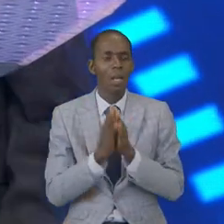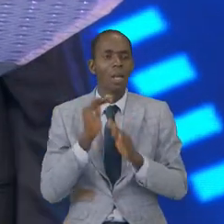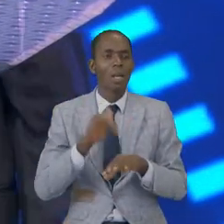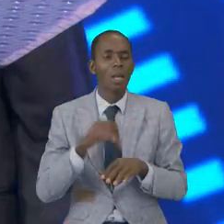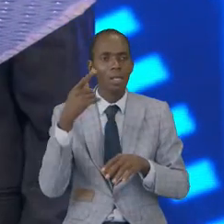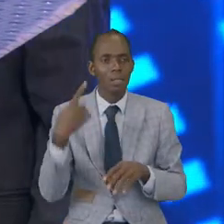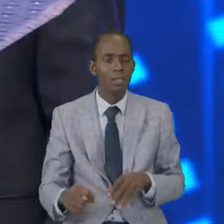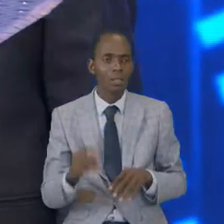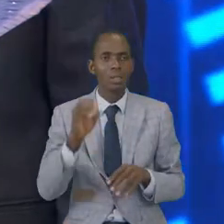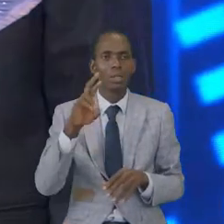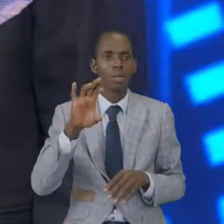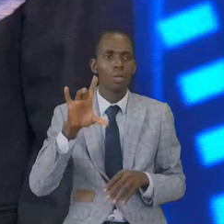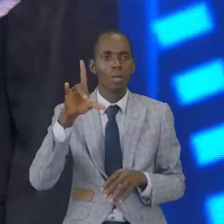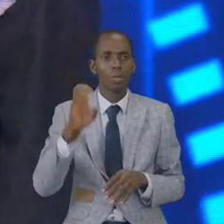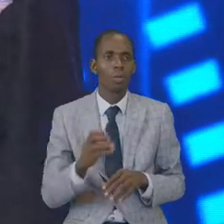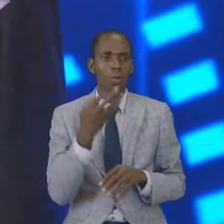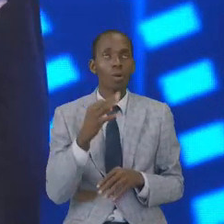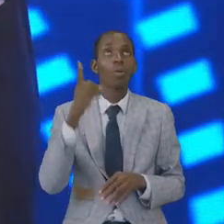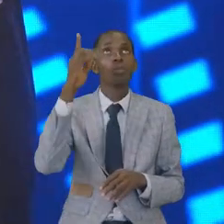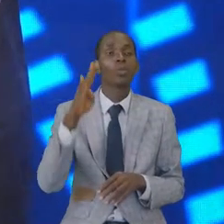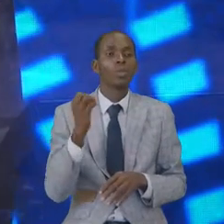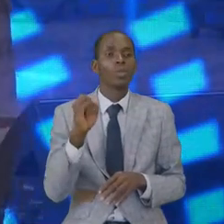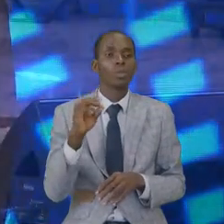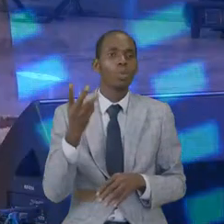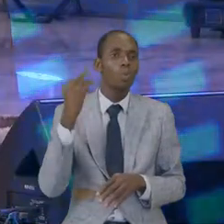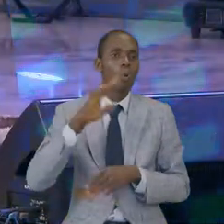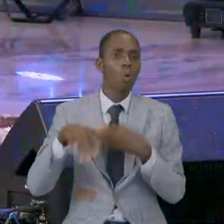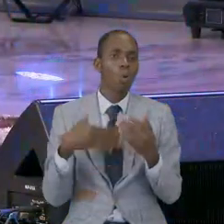God. So was all the counsel of